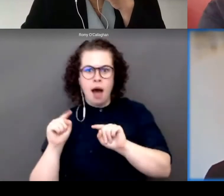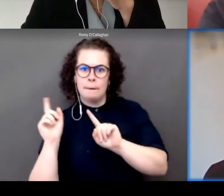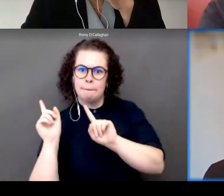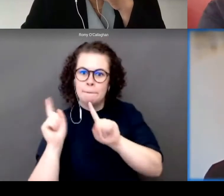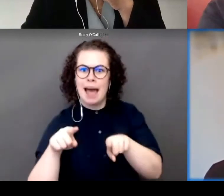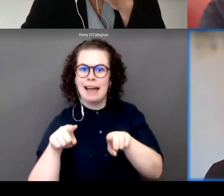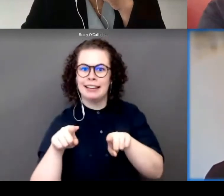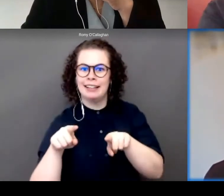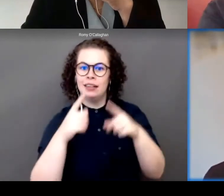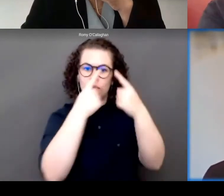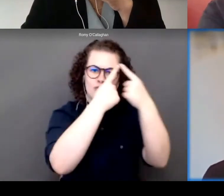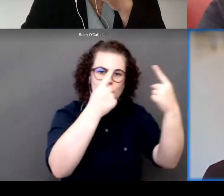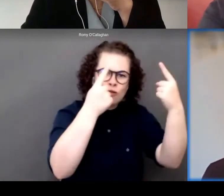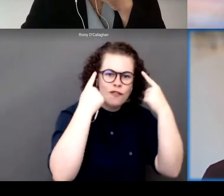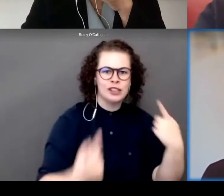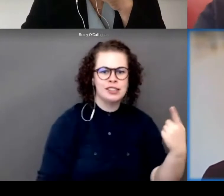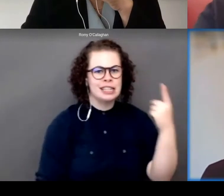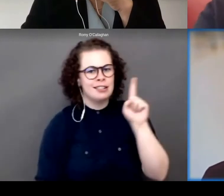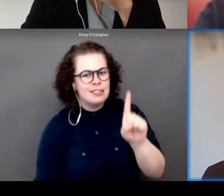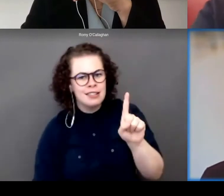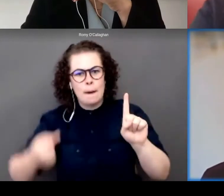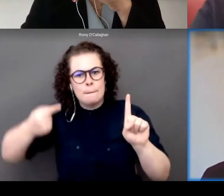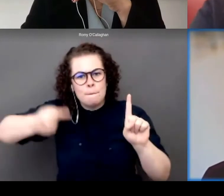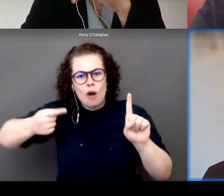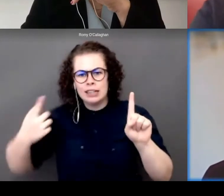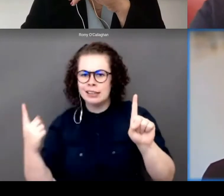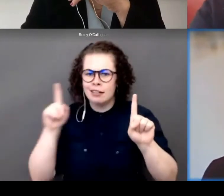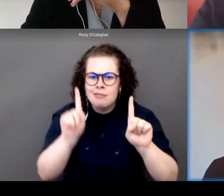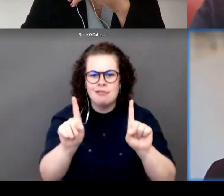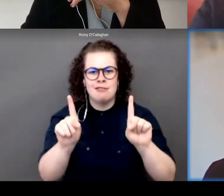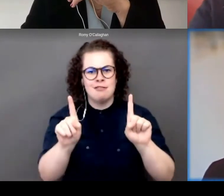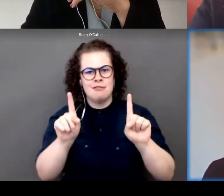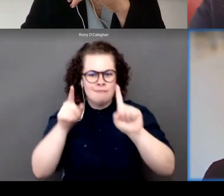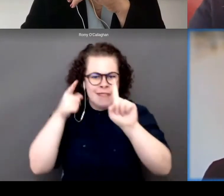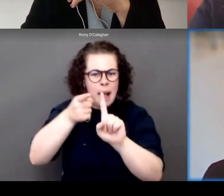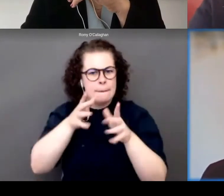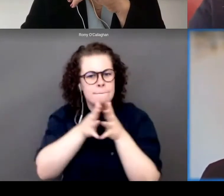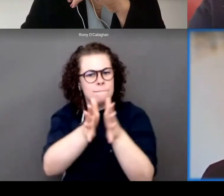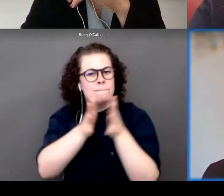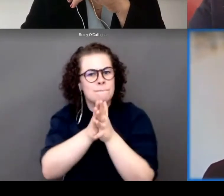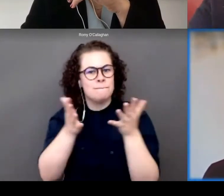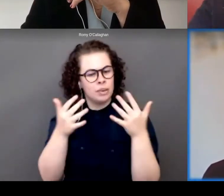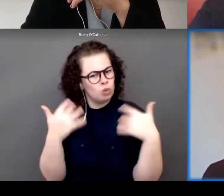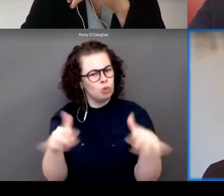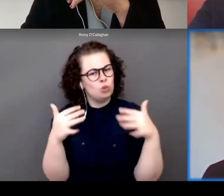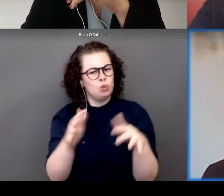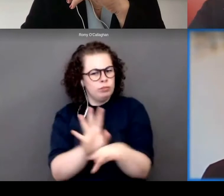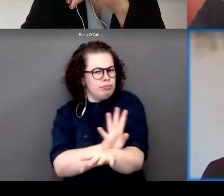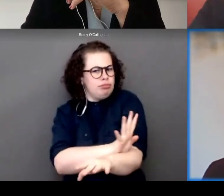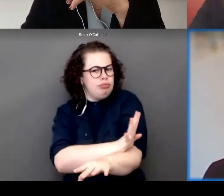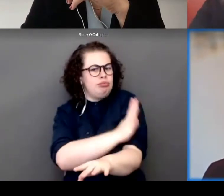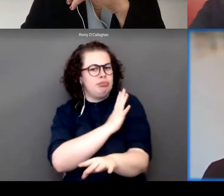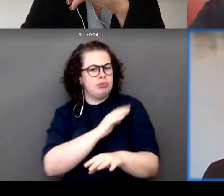together for a common political action. And always